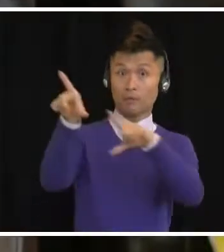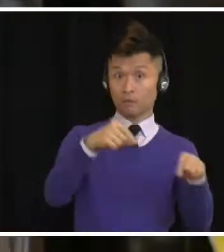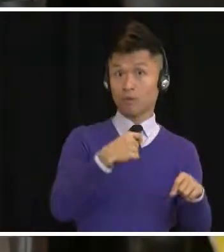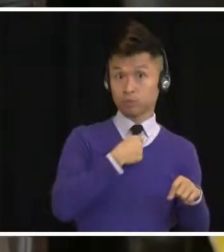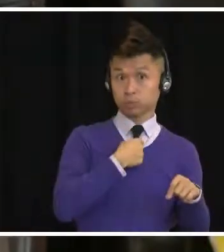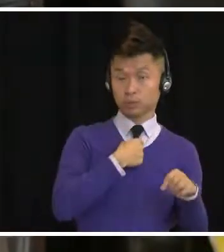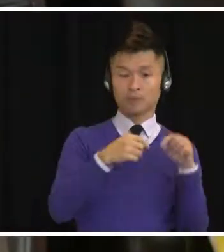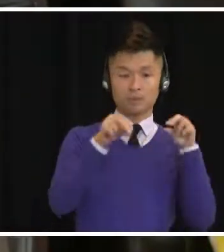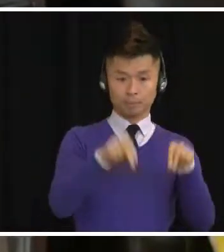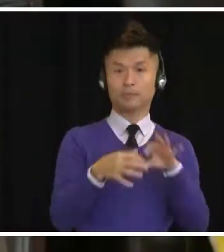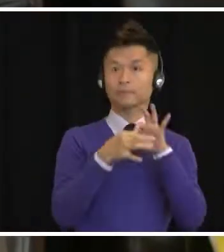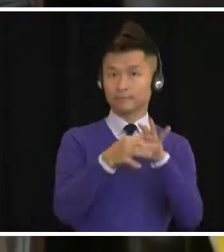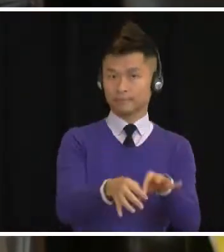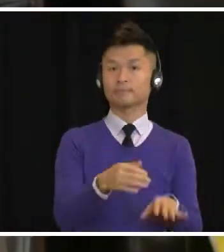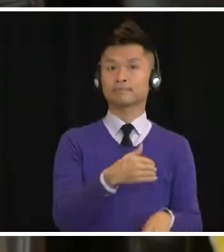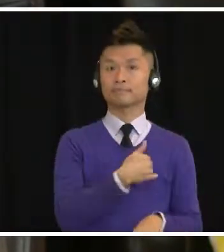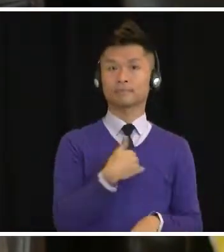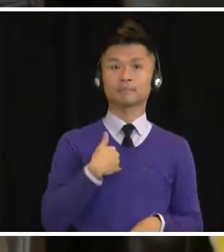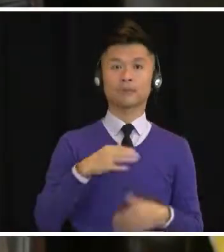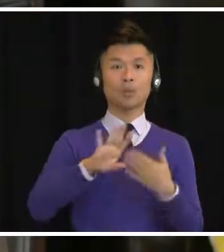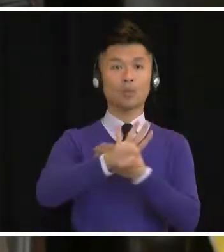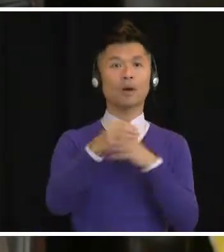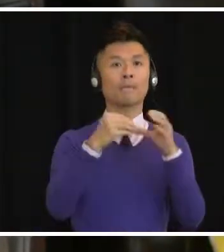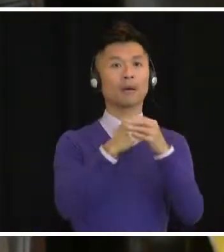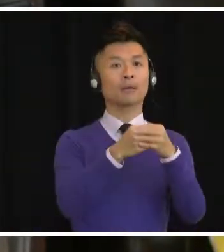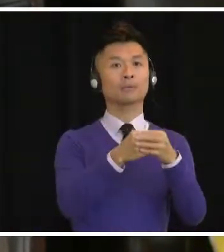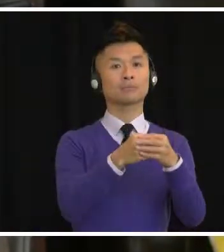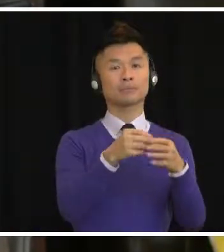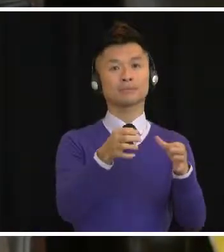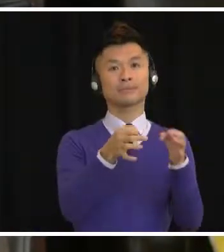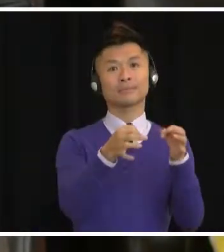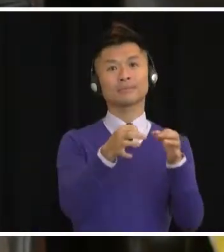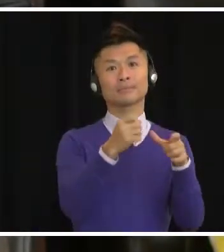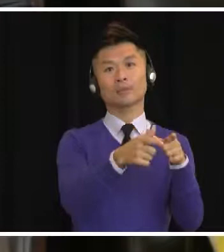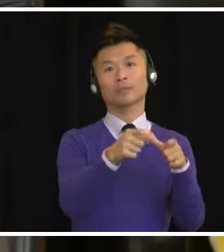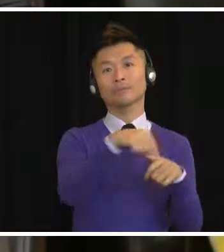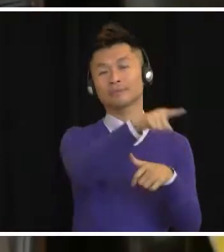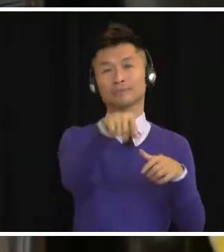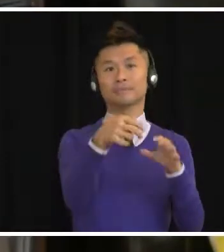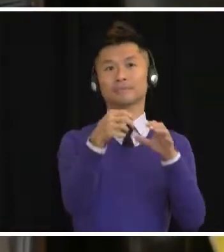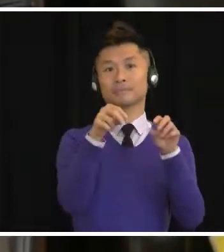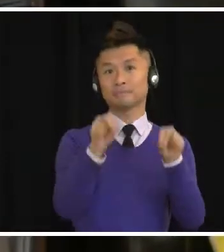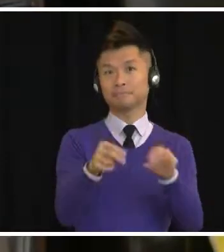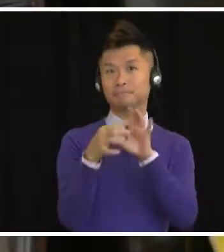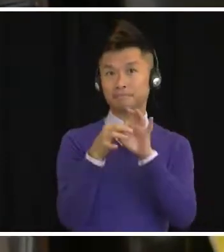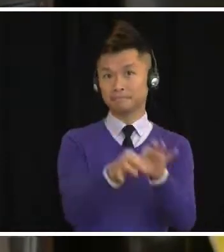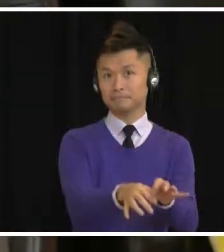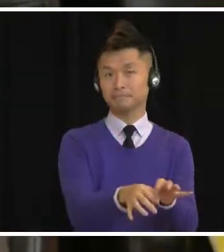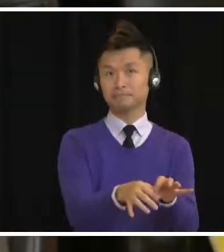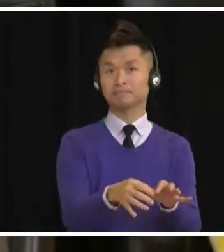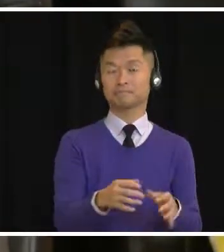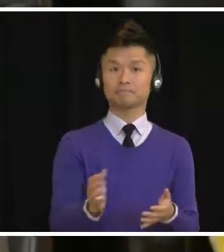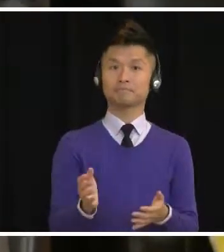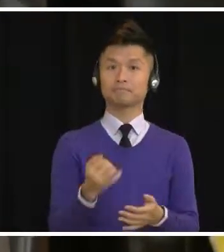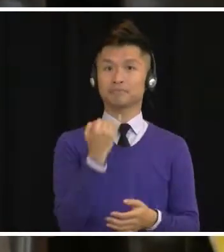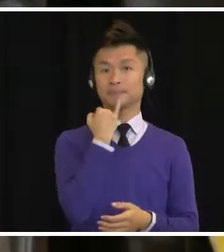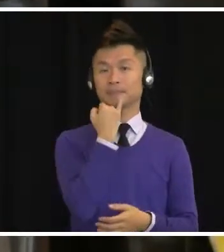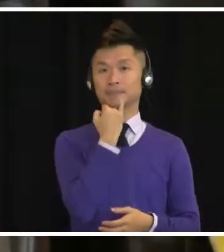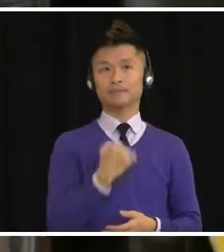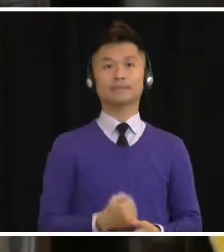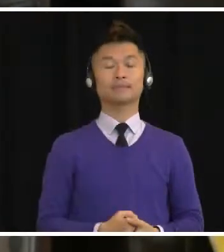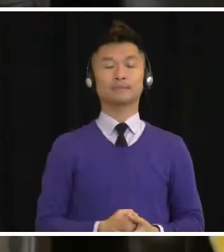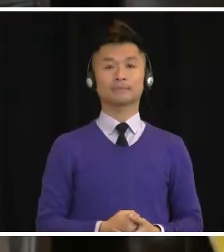heard many concerns from young people that are important for us to be aware of and also for you. The